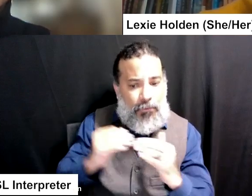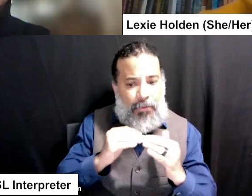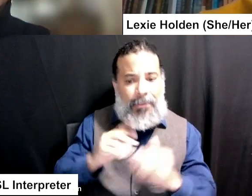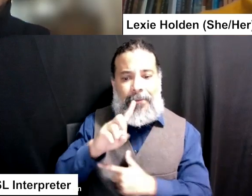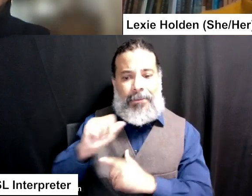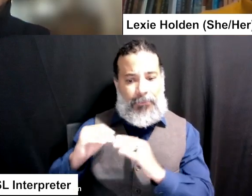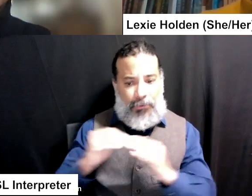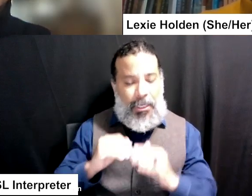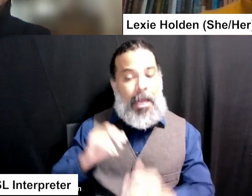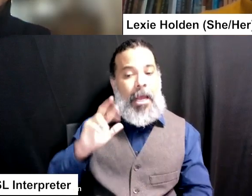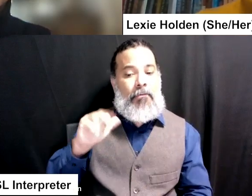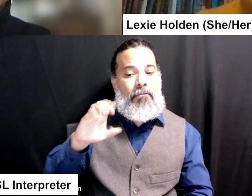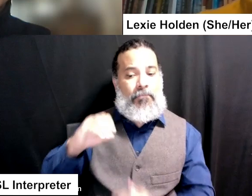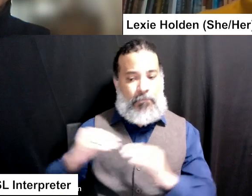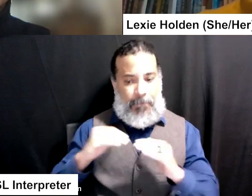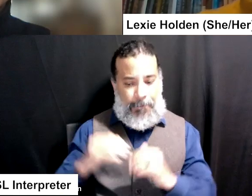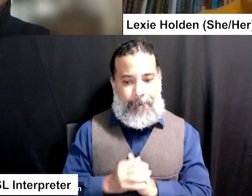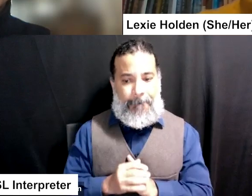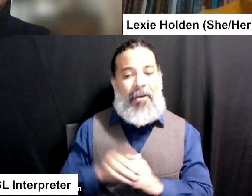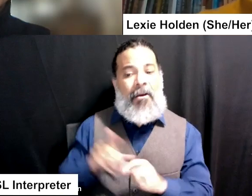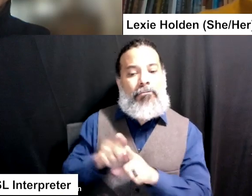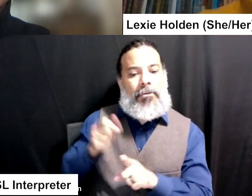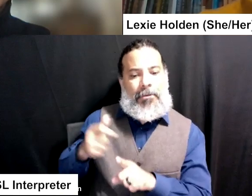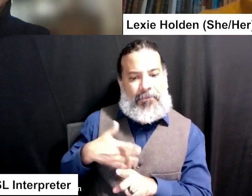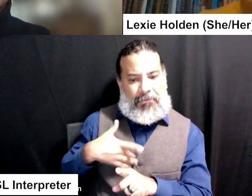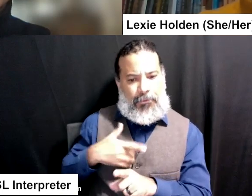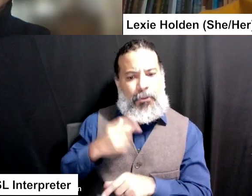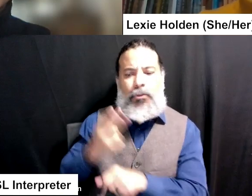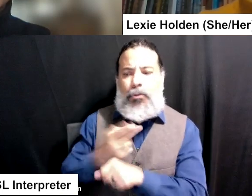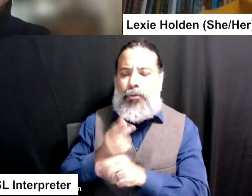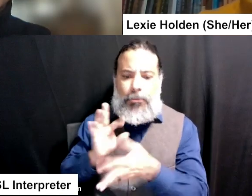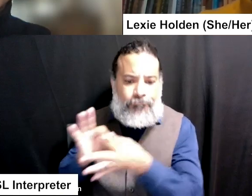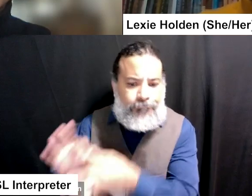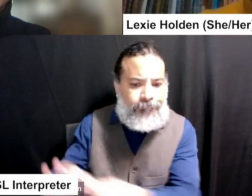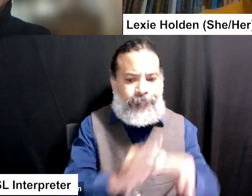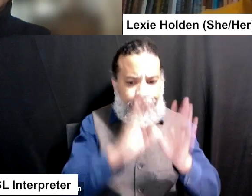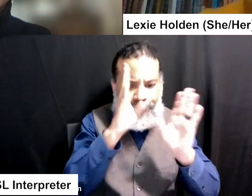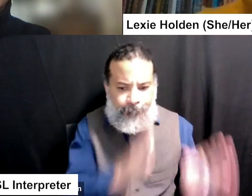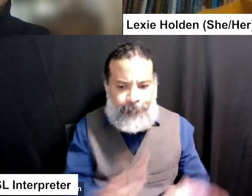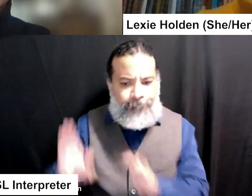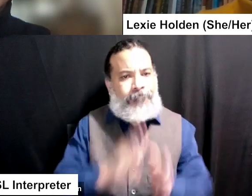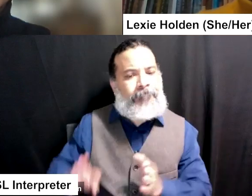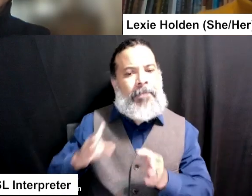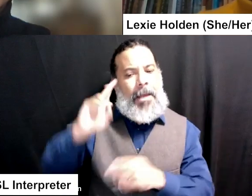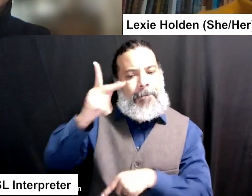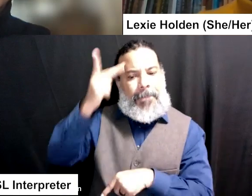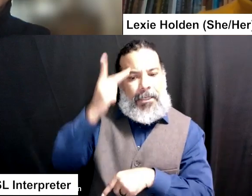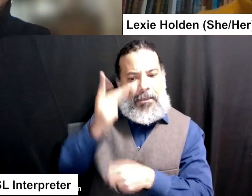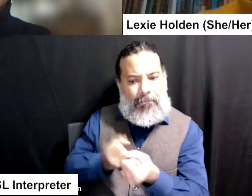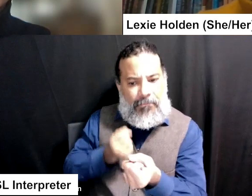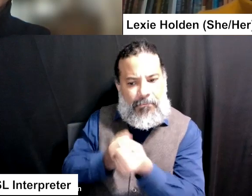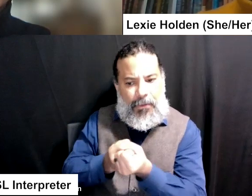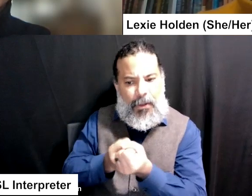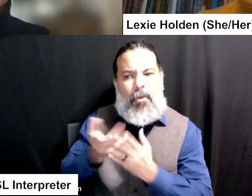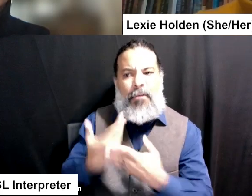disability justice, and racial justice. He also believes in using collective organizing and political advocacy through an intersectional lens